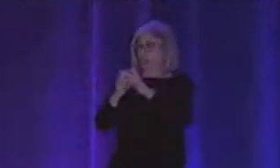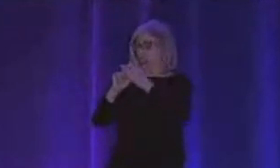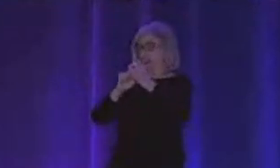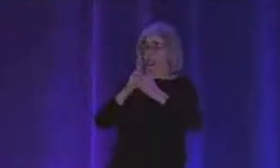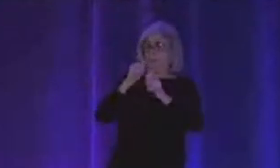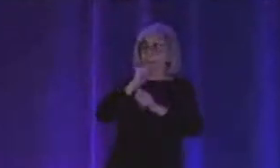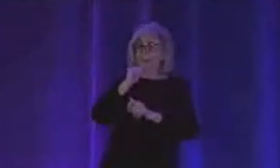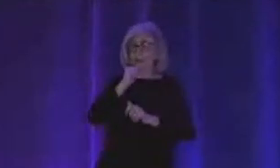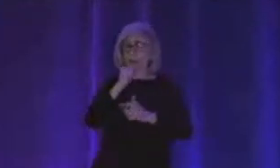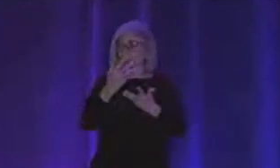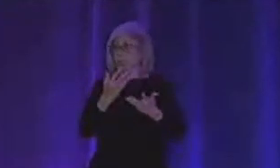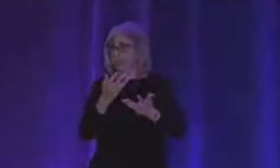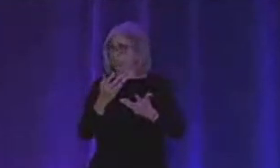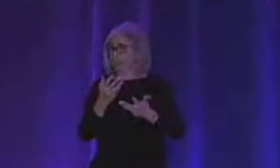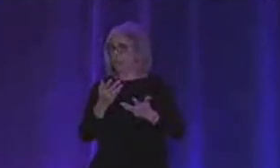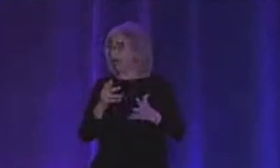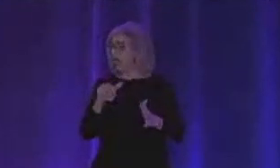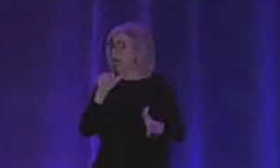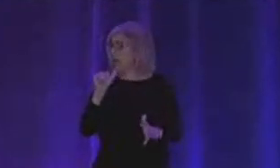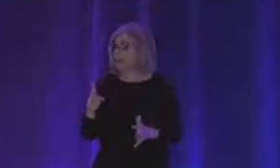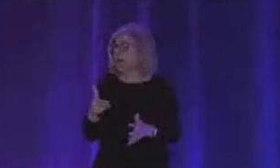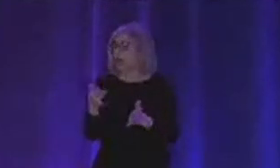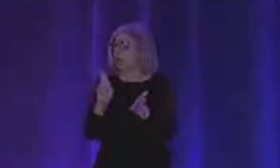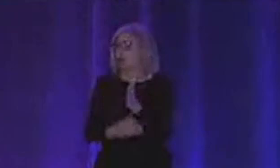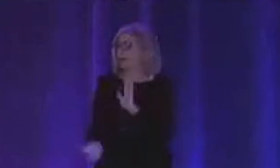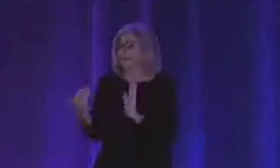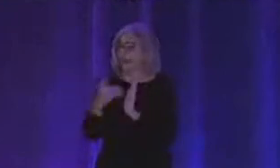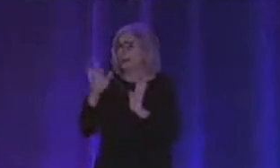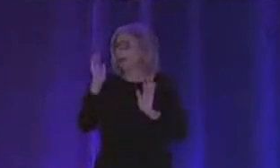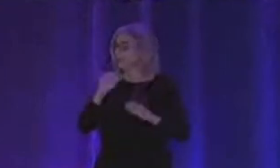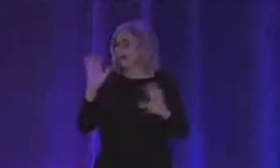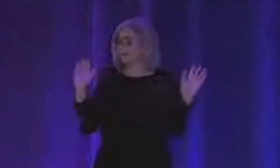reason besides a data breach, I'm probably just not going to log in again.